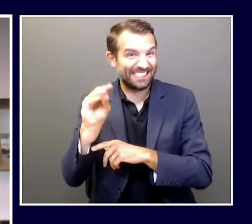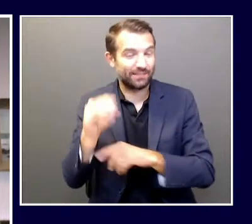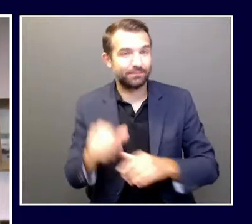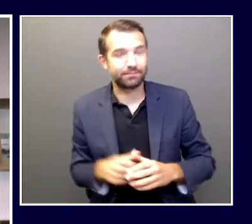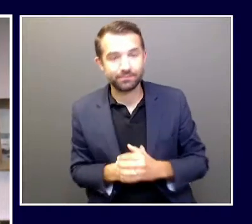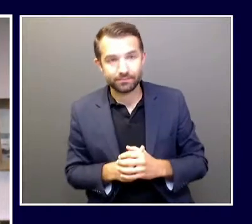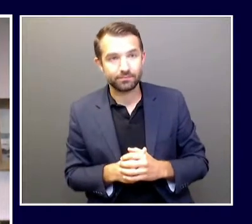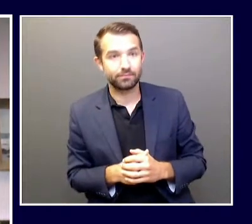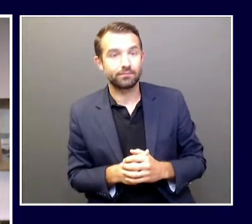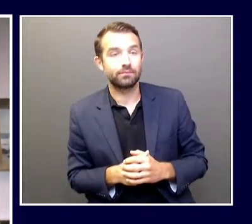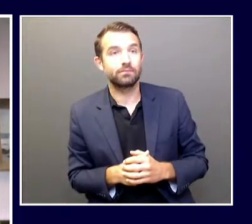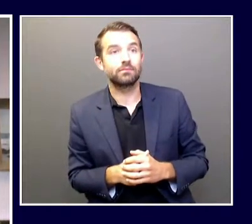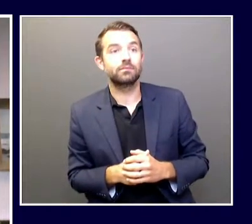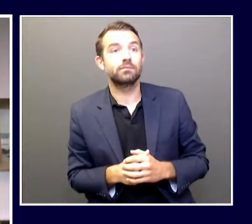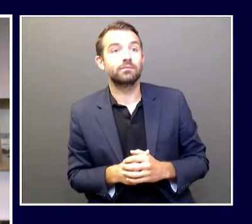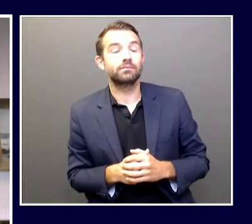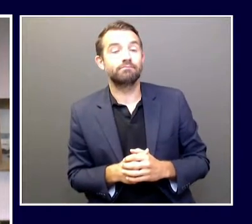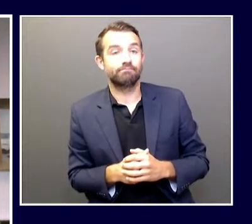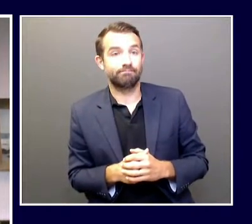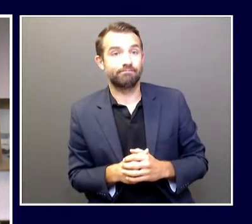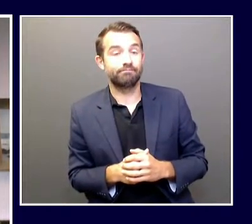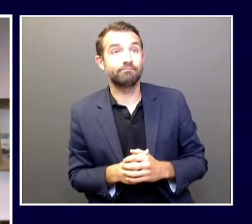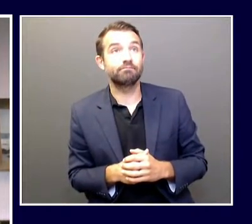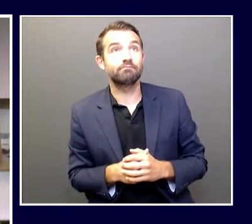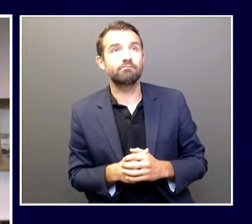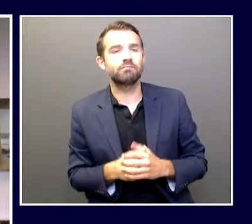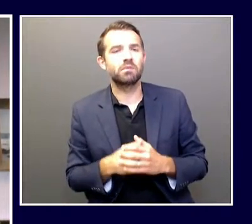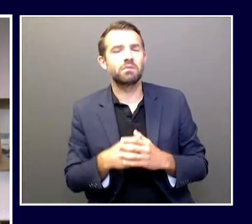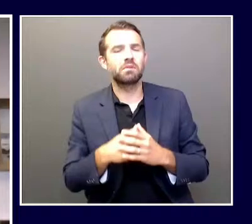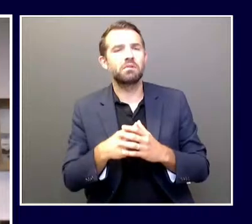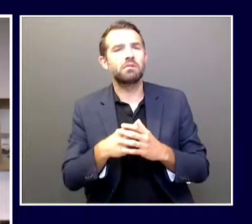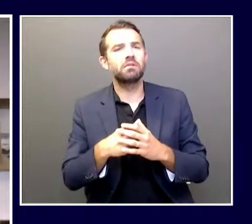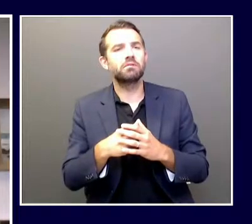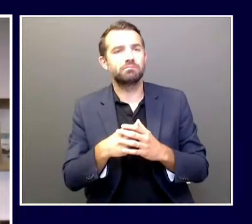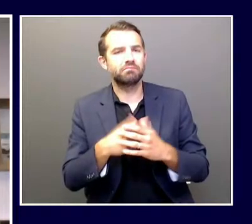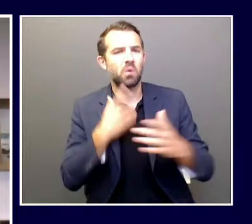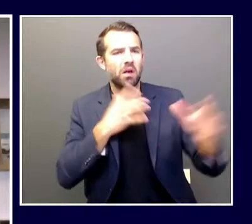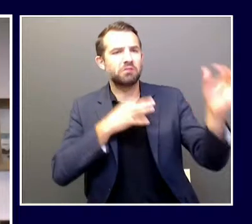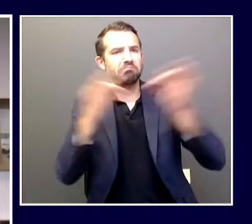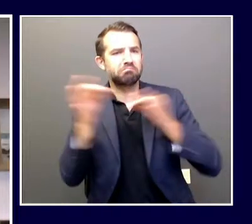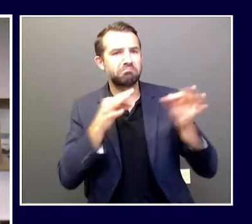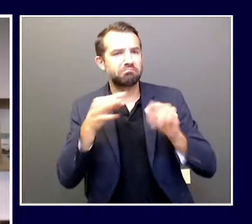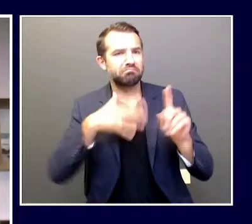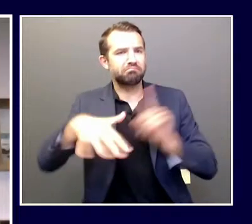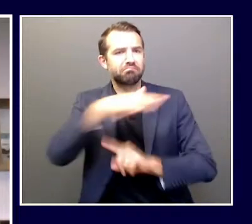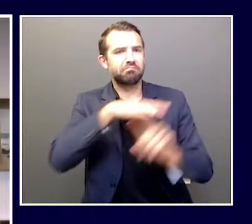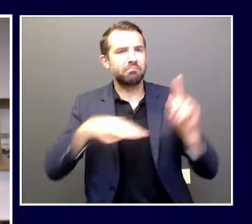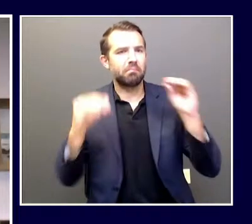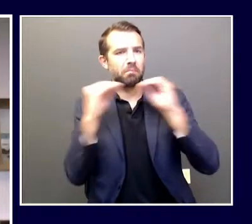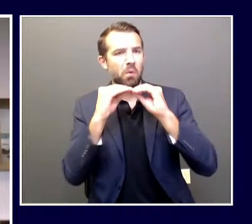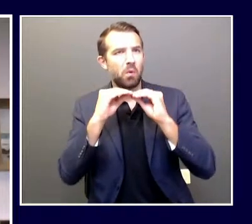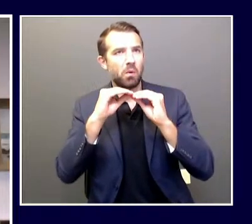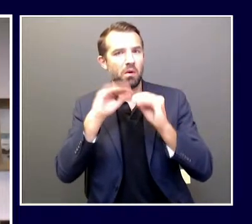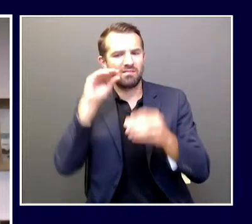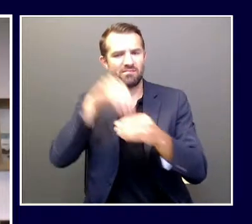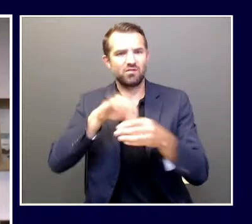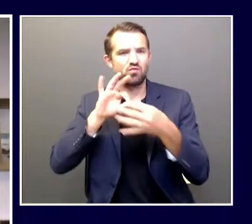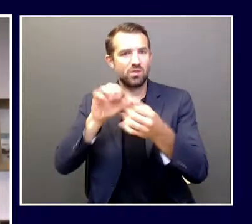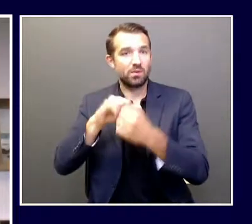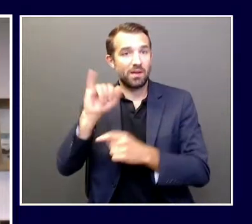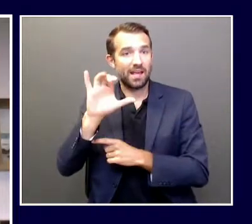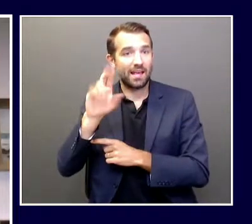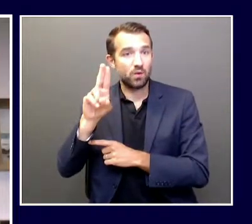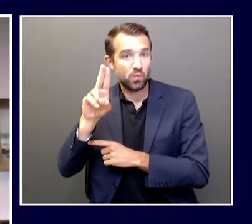bit more context around that, there are more people in the ICU with COVID-19 than